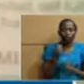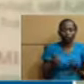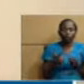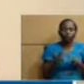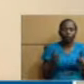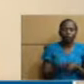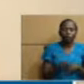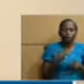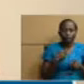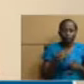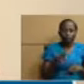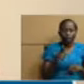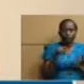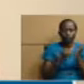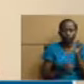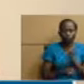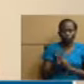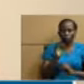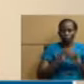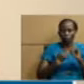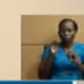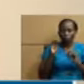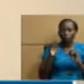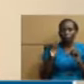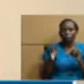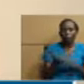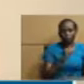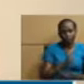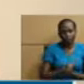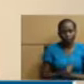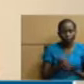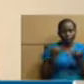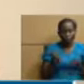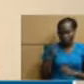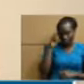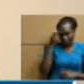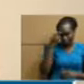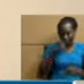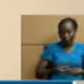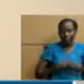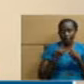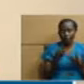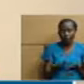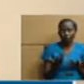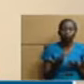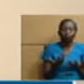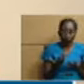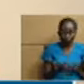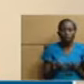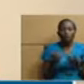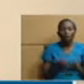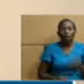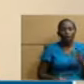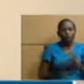and the unemployment benefits. As a result, the government has been able to provide a secure platform upon